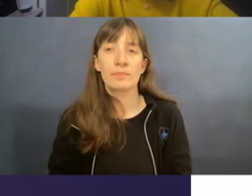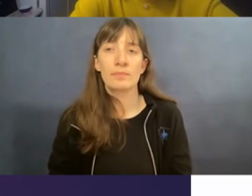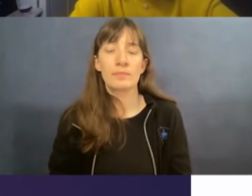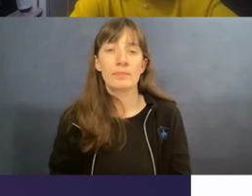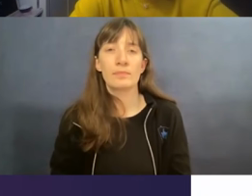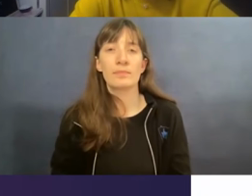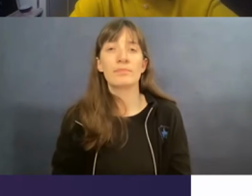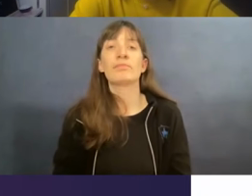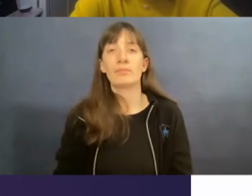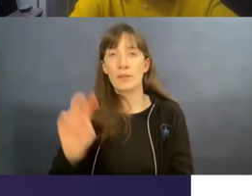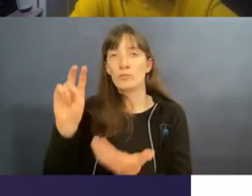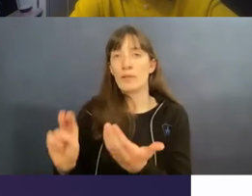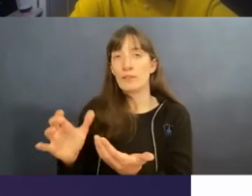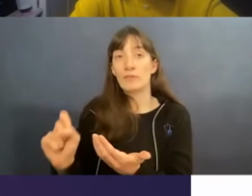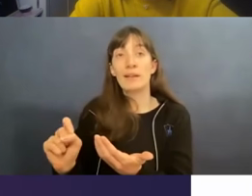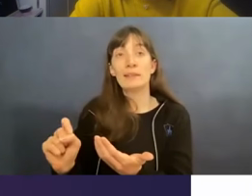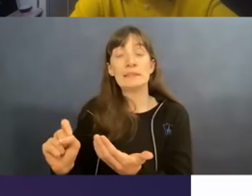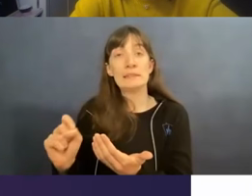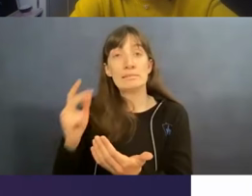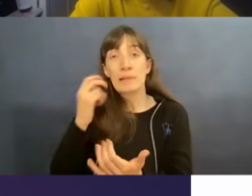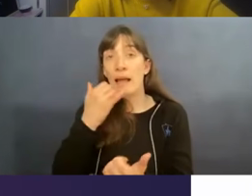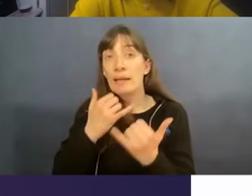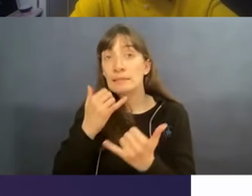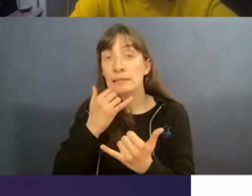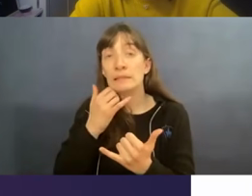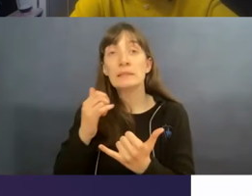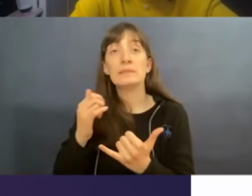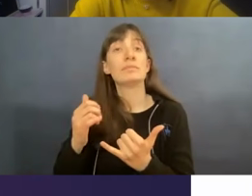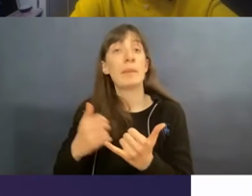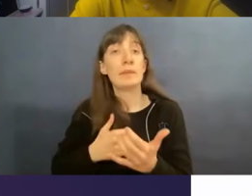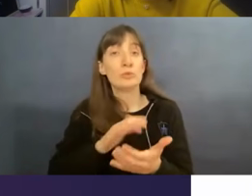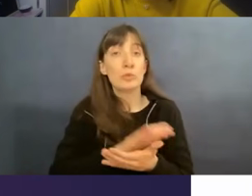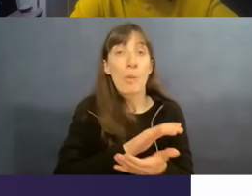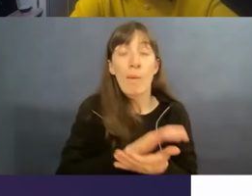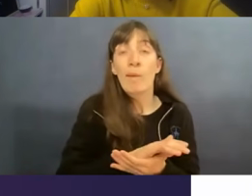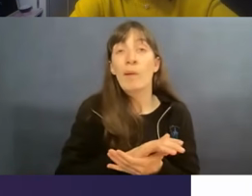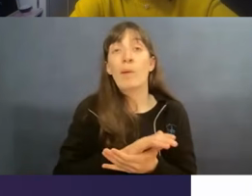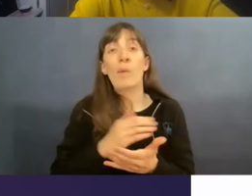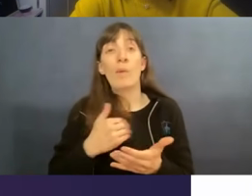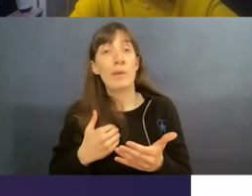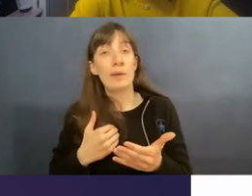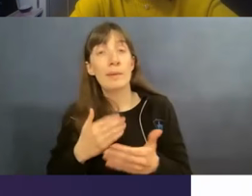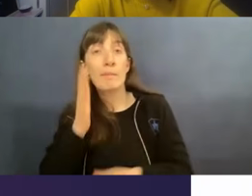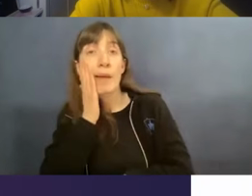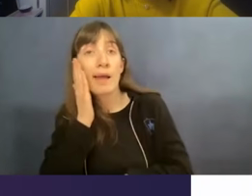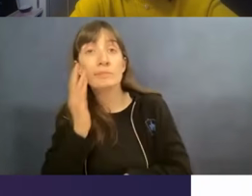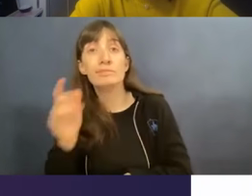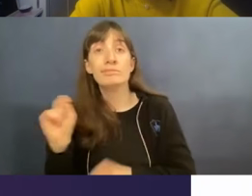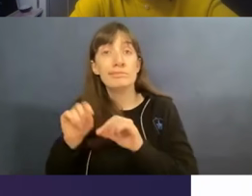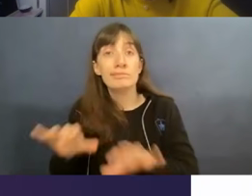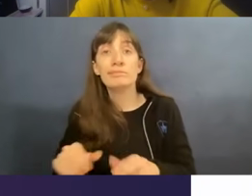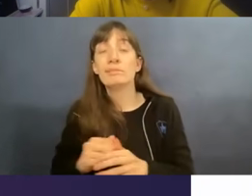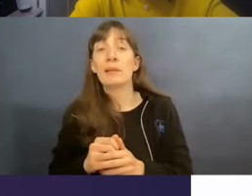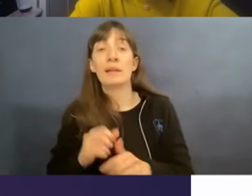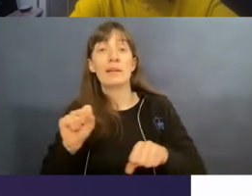I'm seeing, yeah, having accidents at night or in school. They might have behavior change. They might go revert to